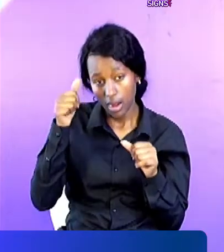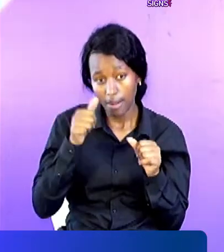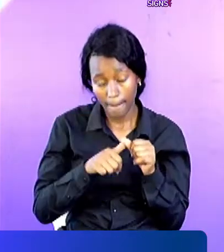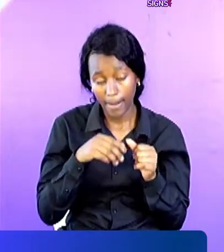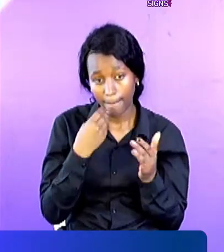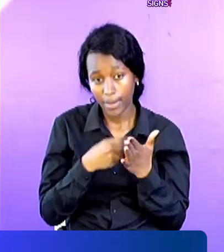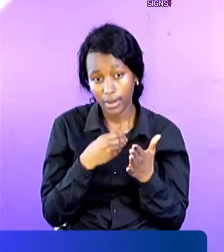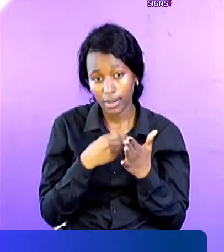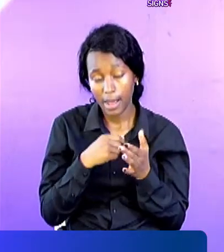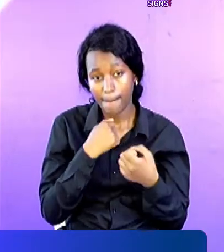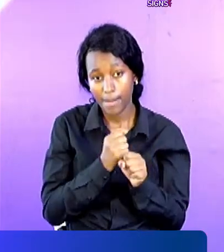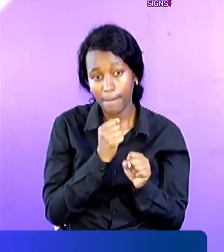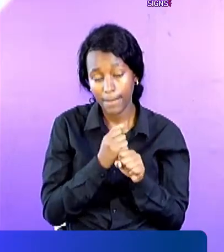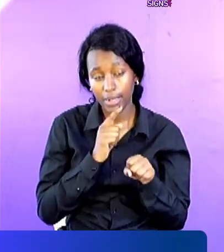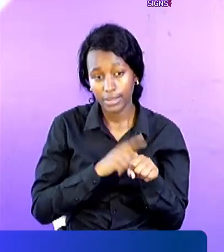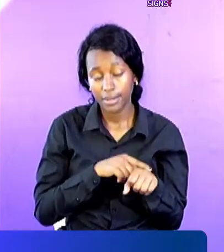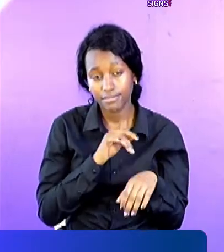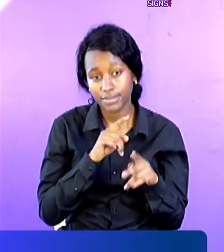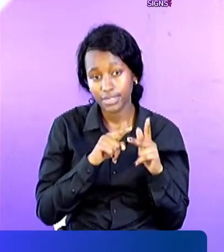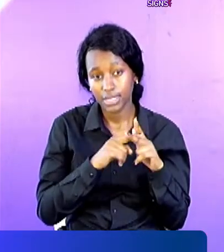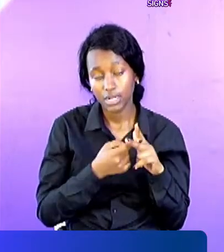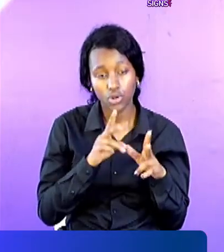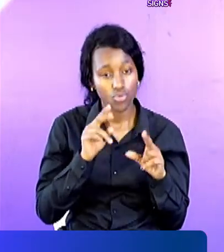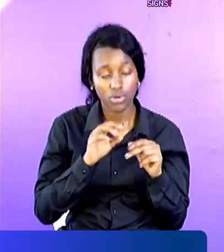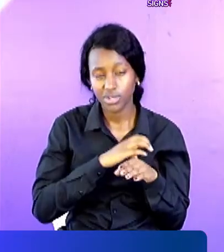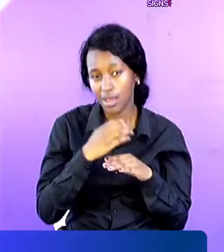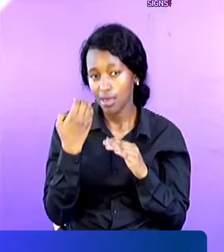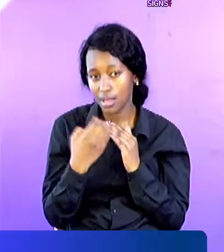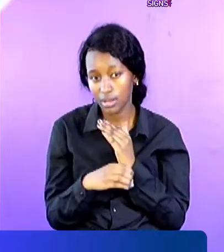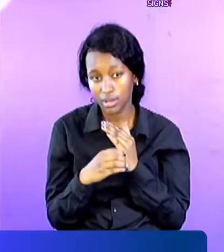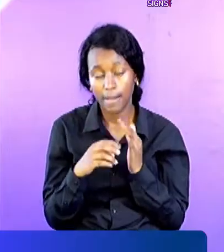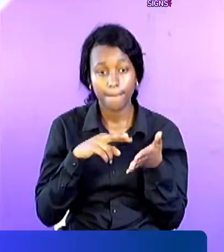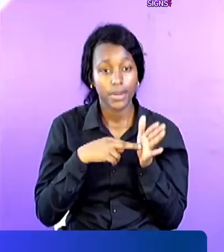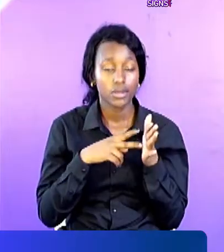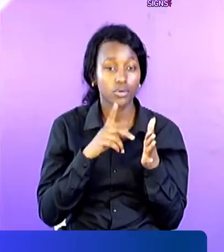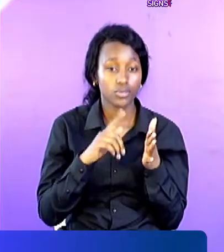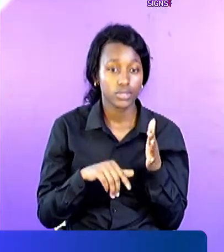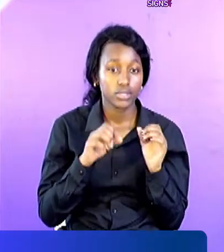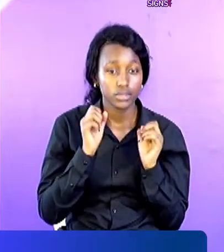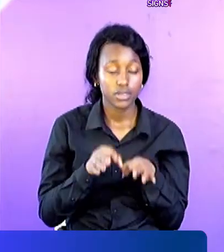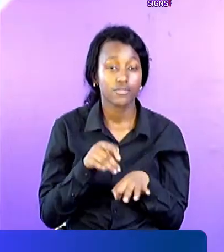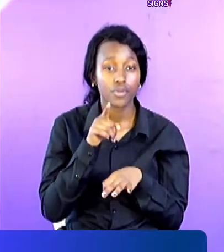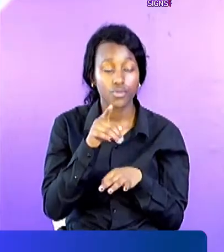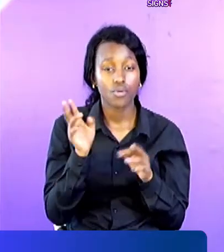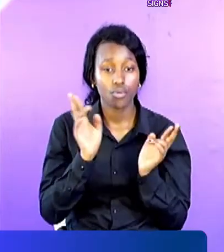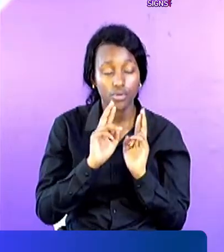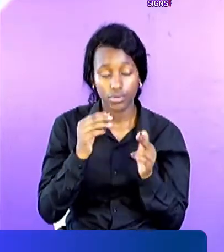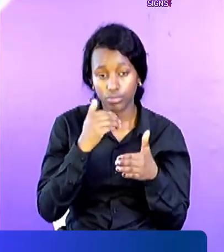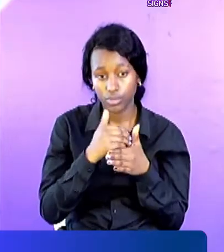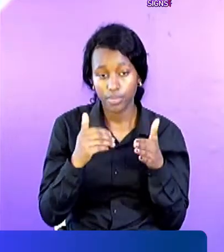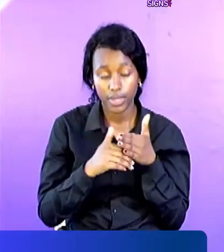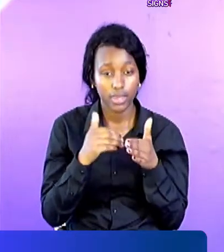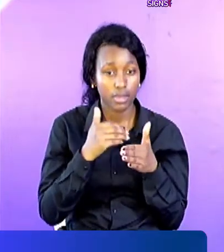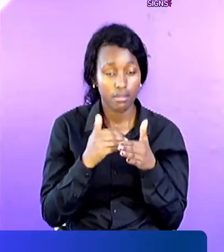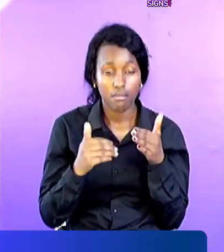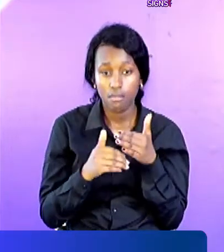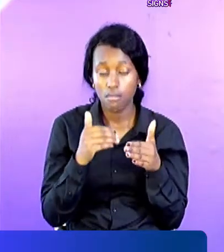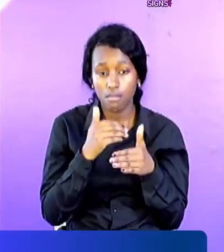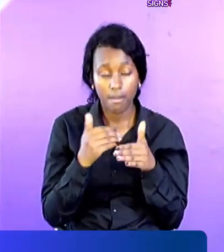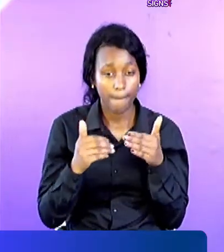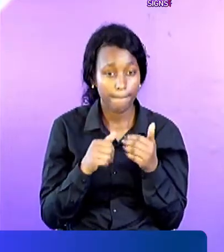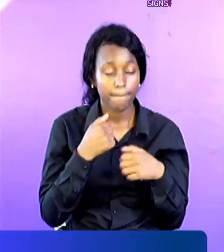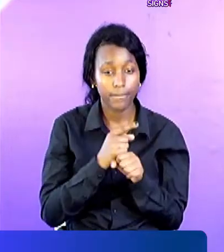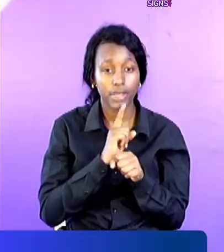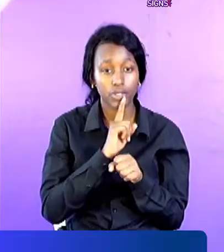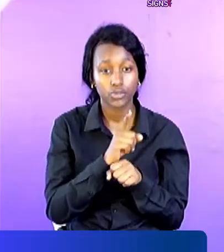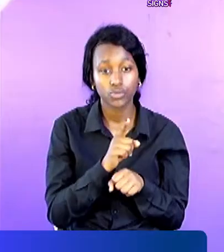beginning and not at the end. So one of the things is, if you're building to construct, make sure you're not buying the